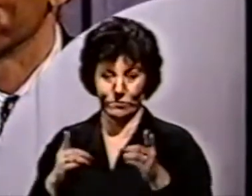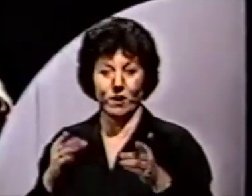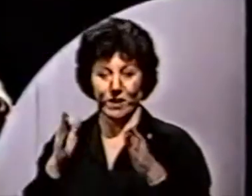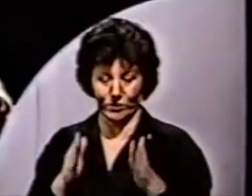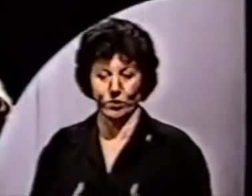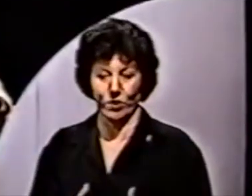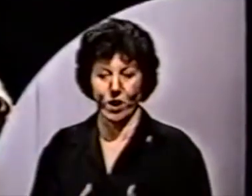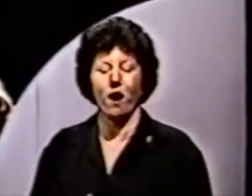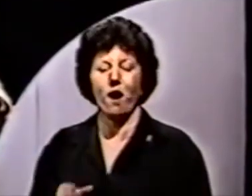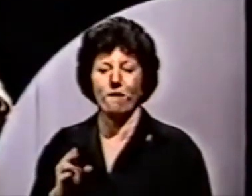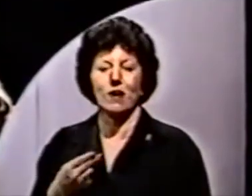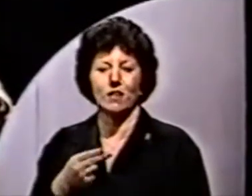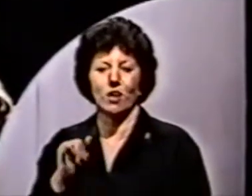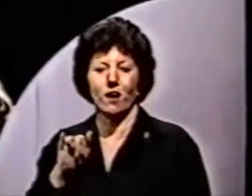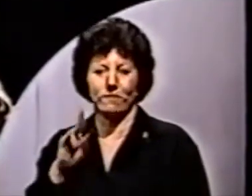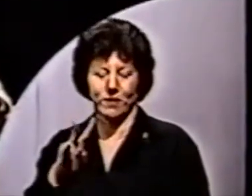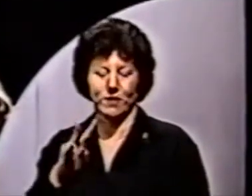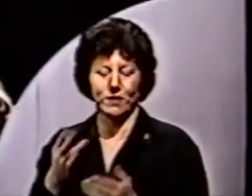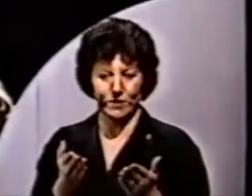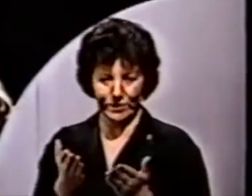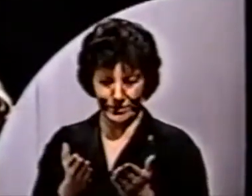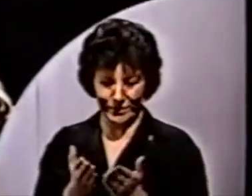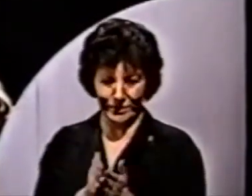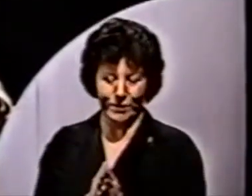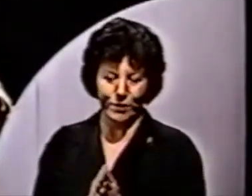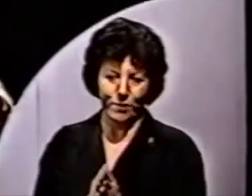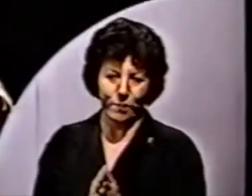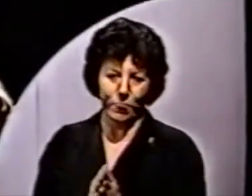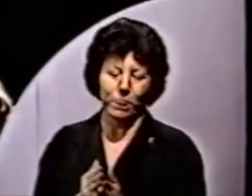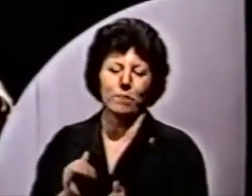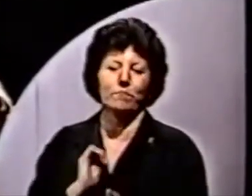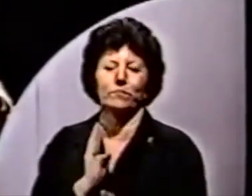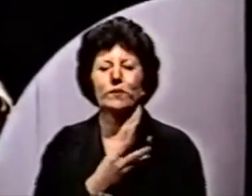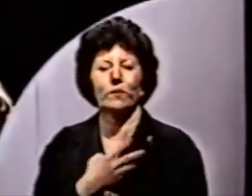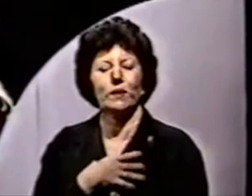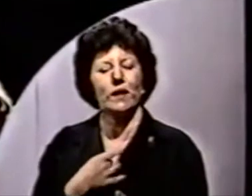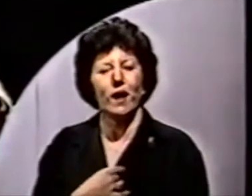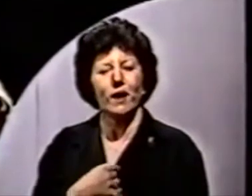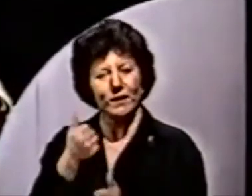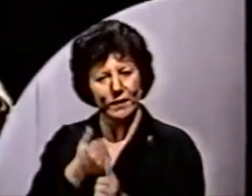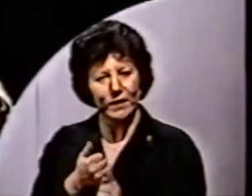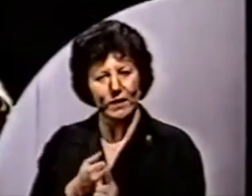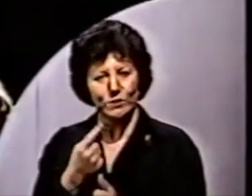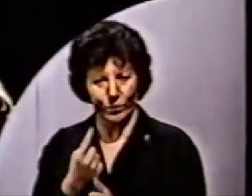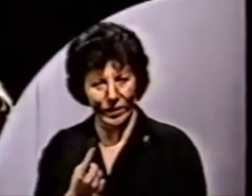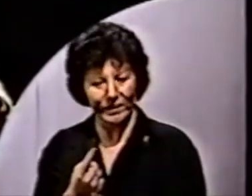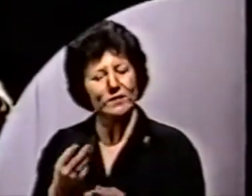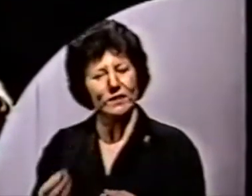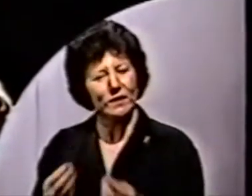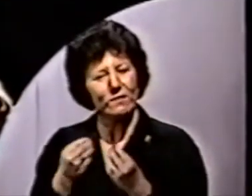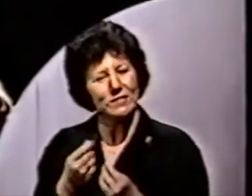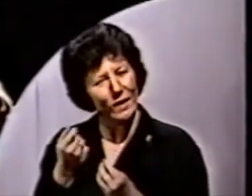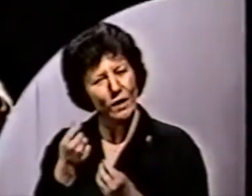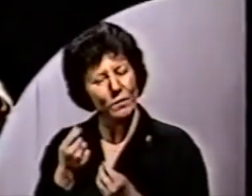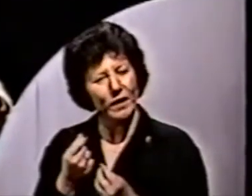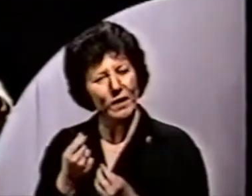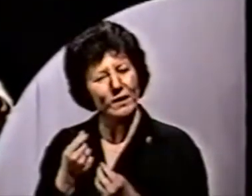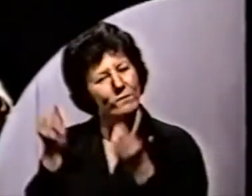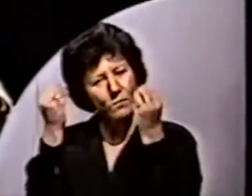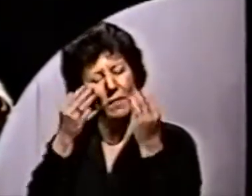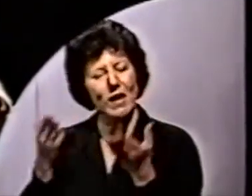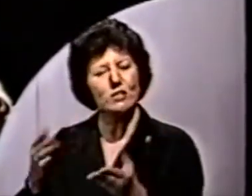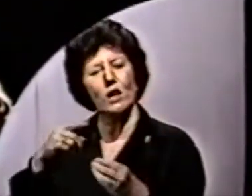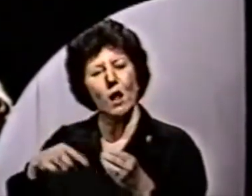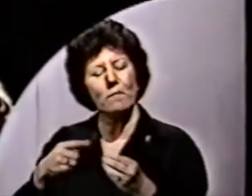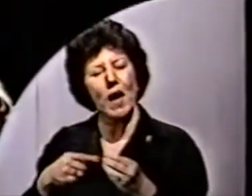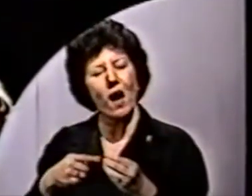like to just start out and have each of the guests introduce themselves a little bit and give us a little background of what their